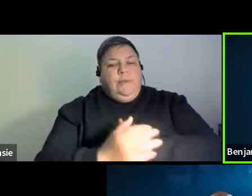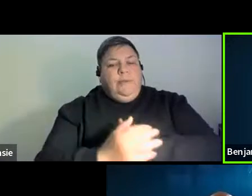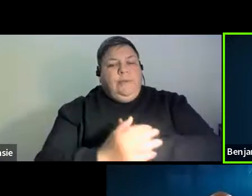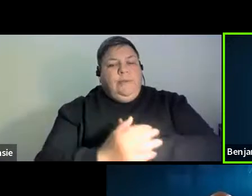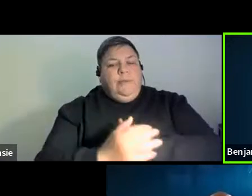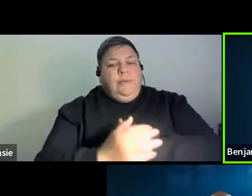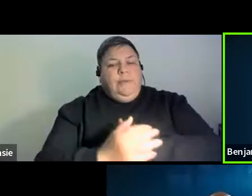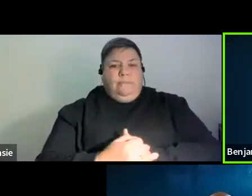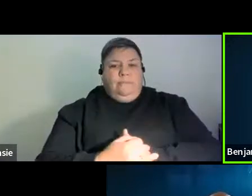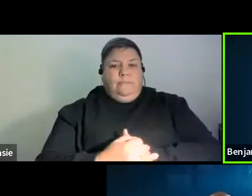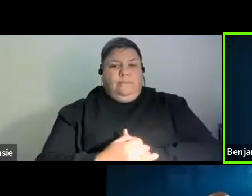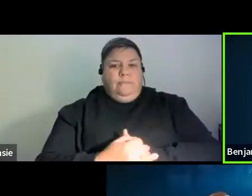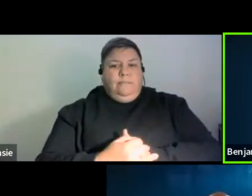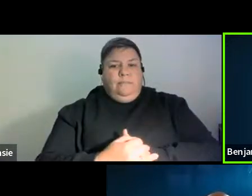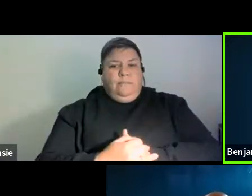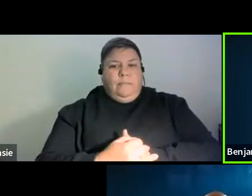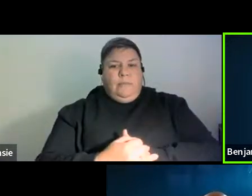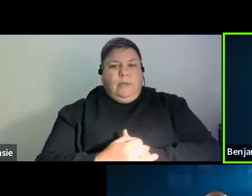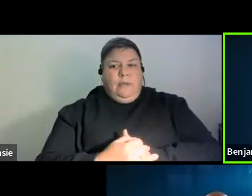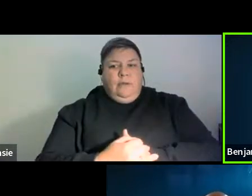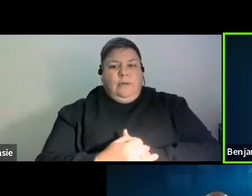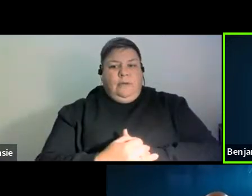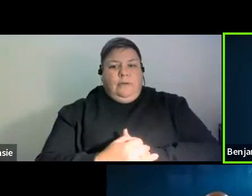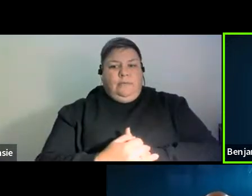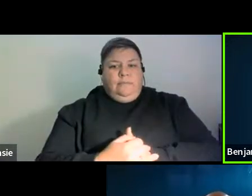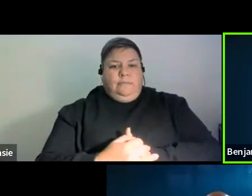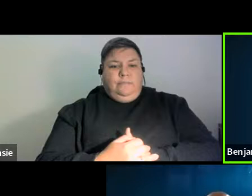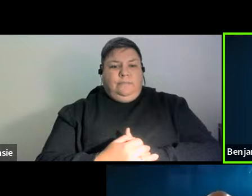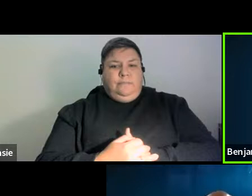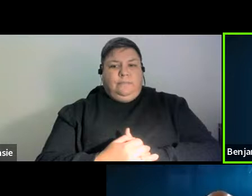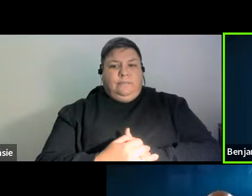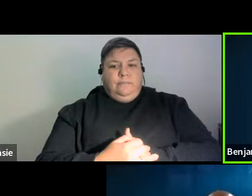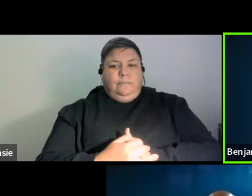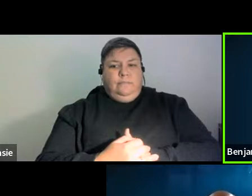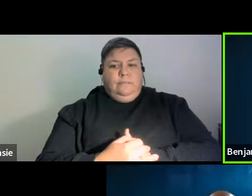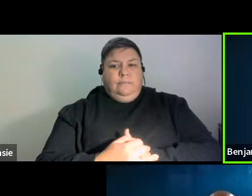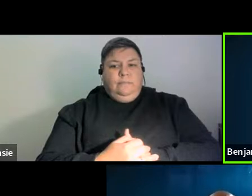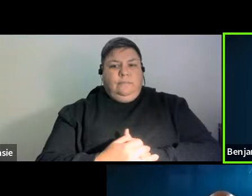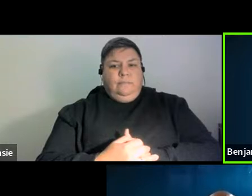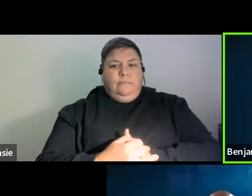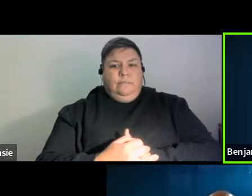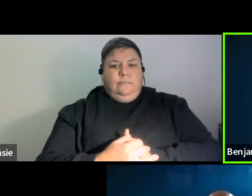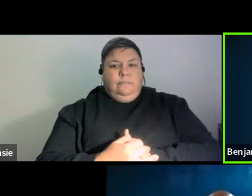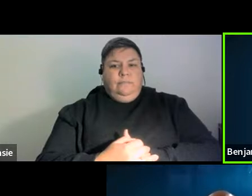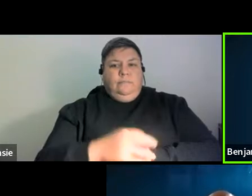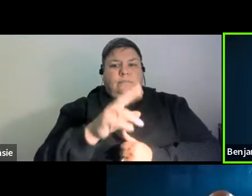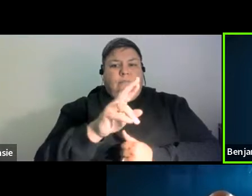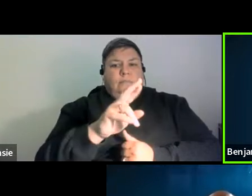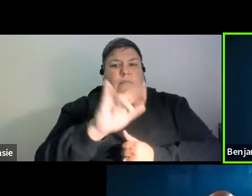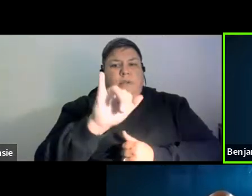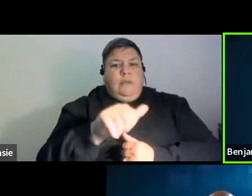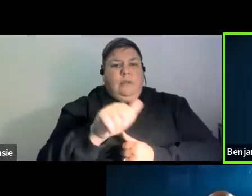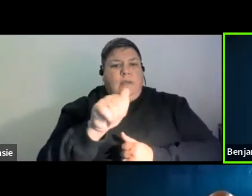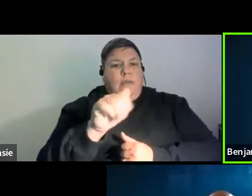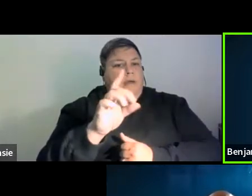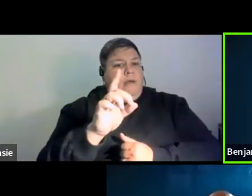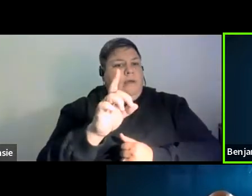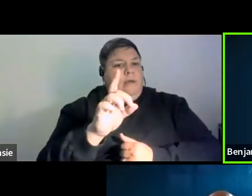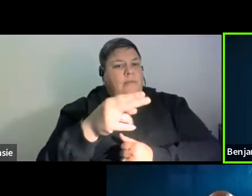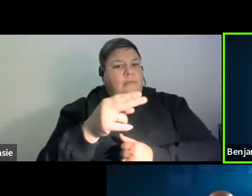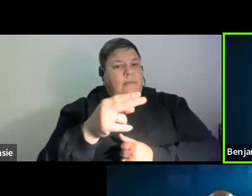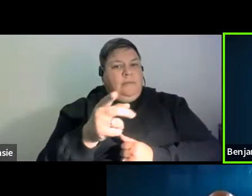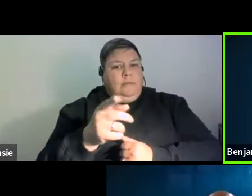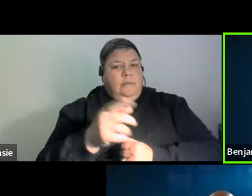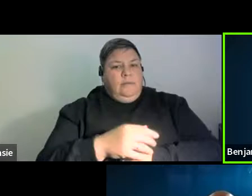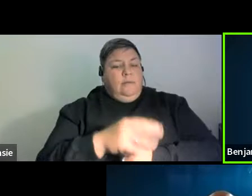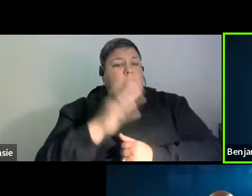Riyadh, the next question I would like to throw your way. It says, in a deceased estate, is it only the executor of the